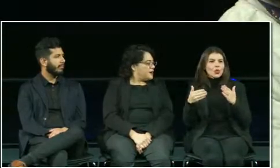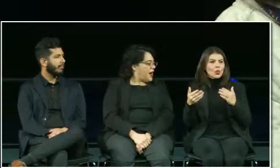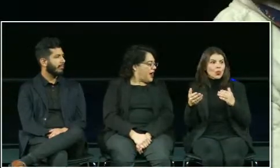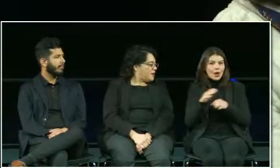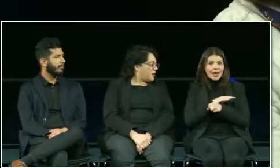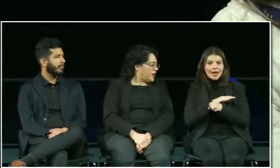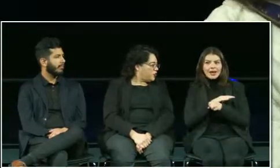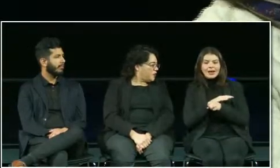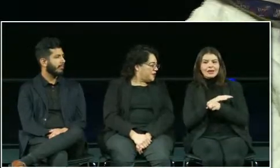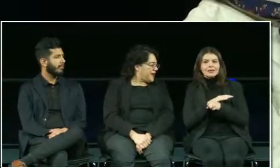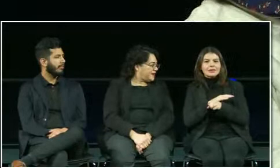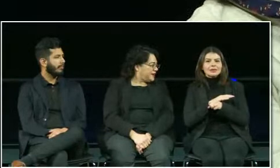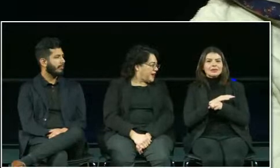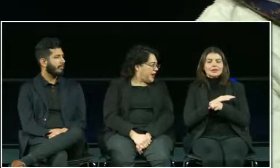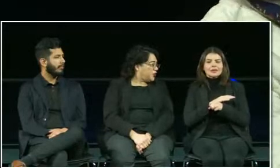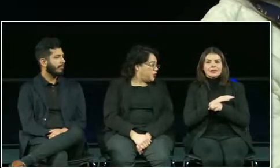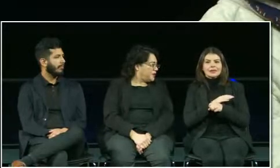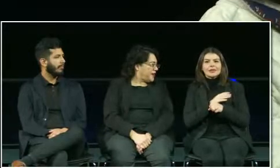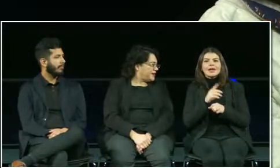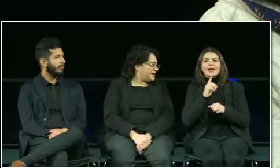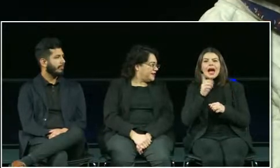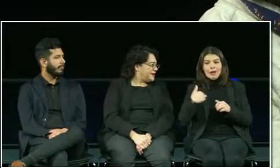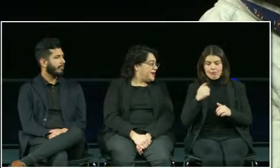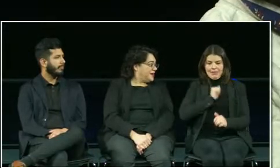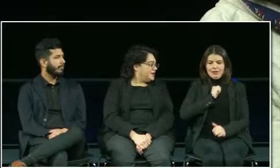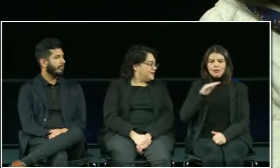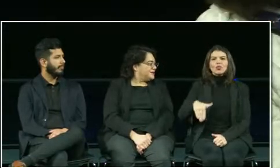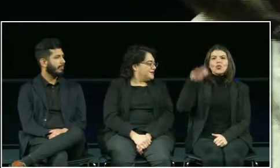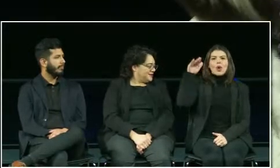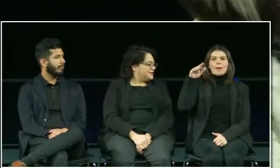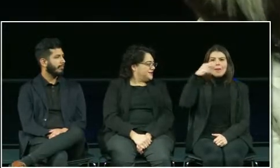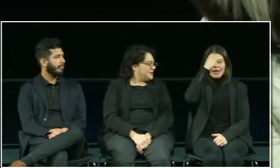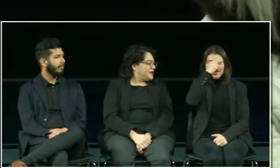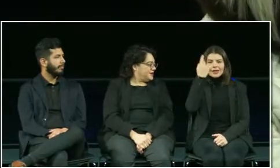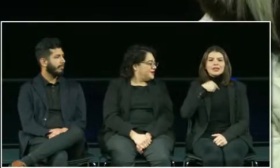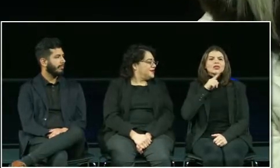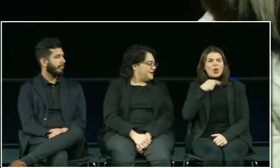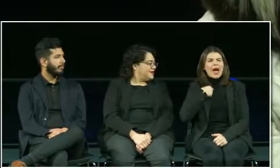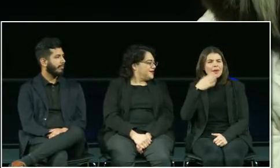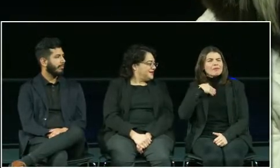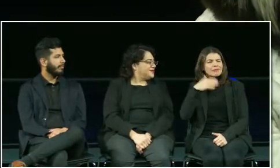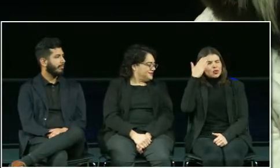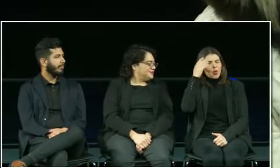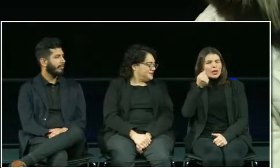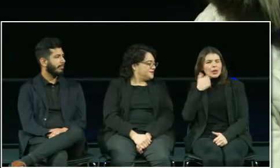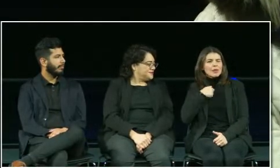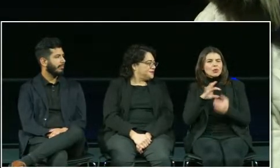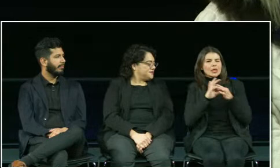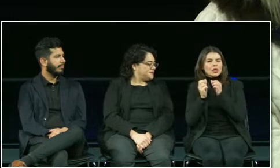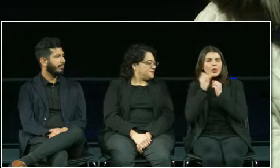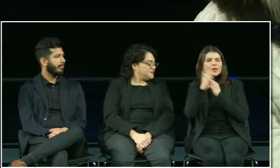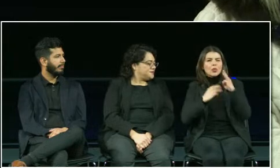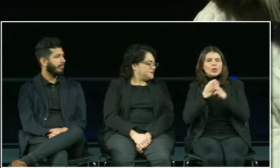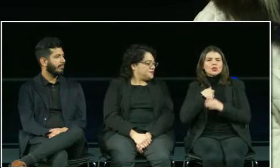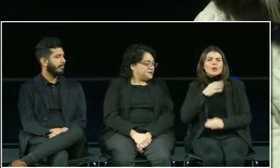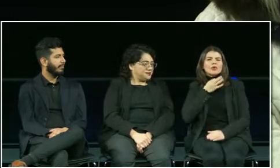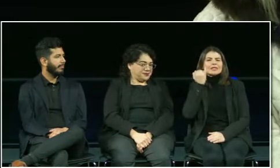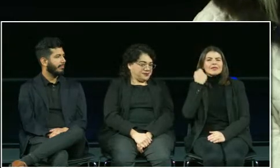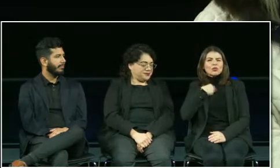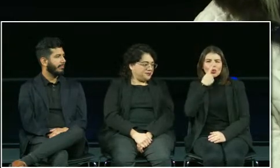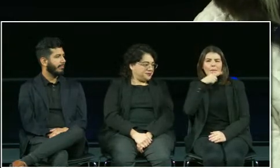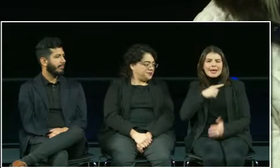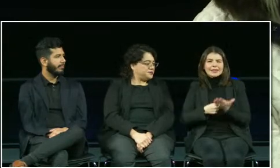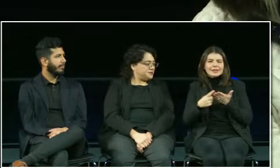know, grade school, high school, may I just say I'm quite familiar with that world. So I wonder if you can talk a little bit about that